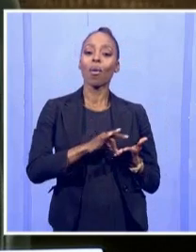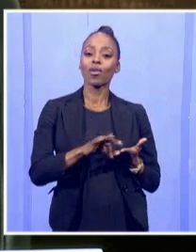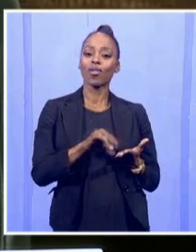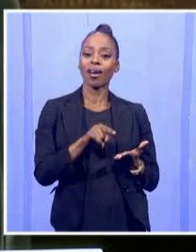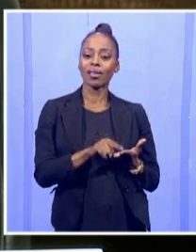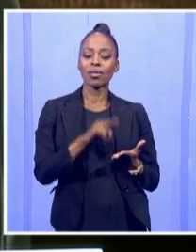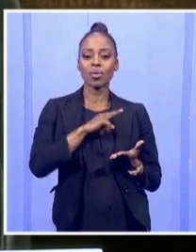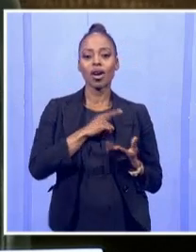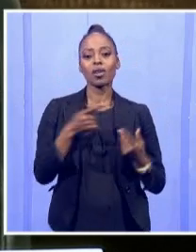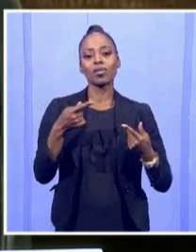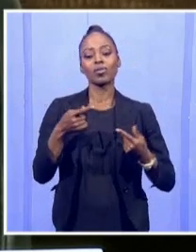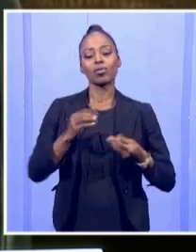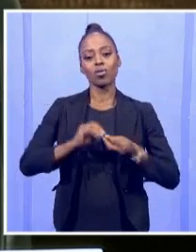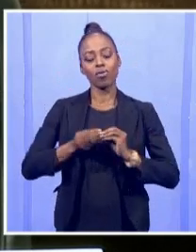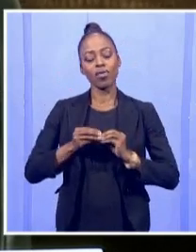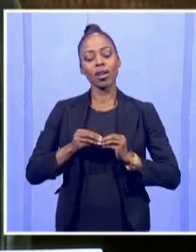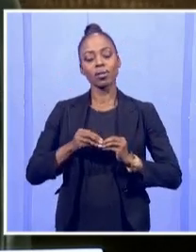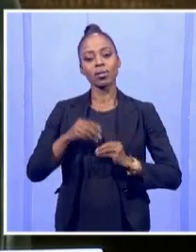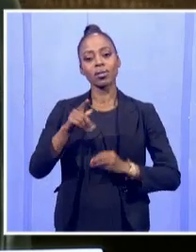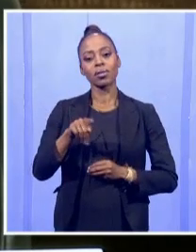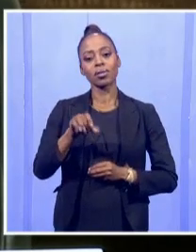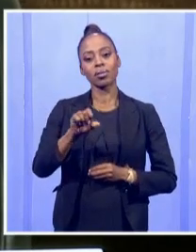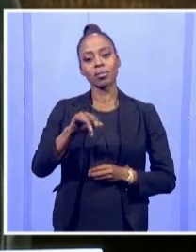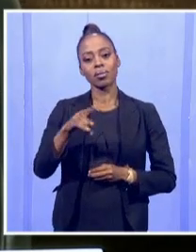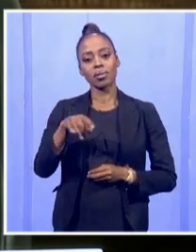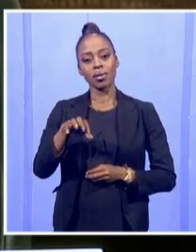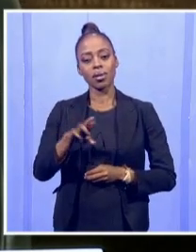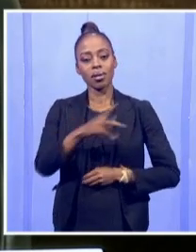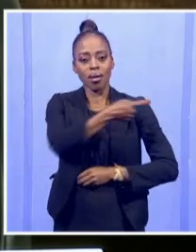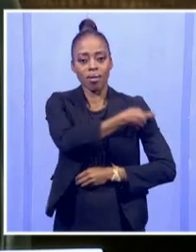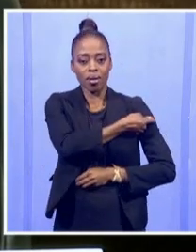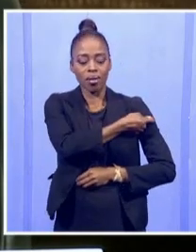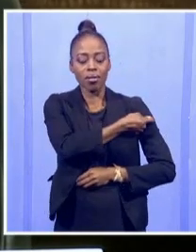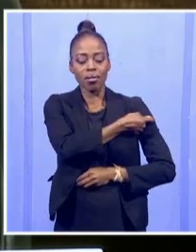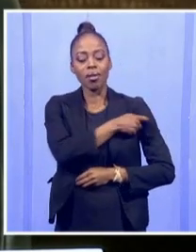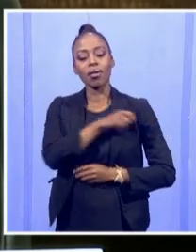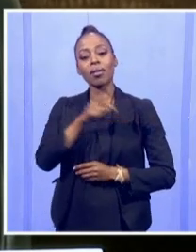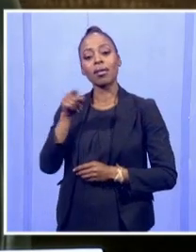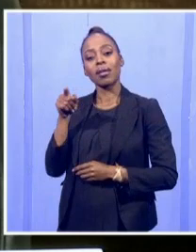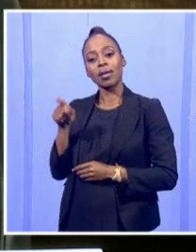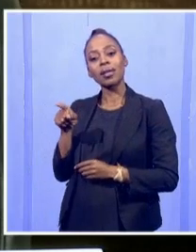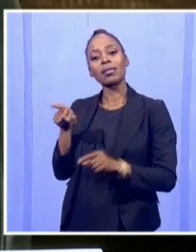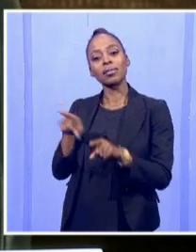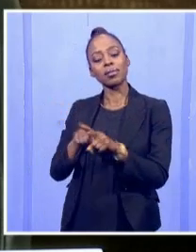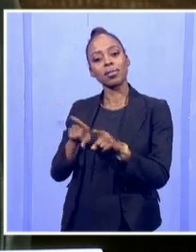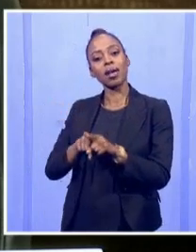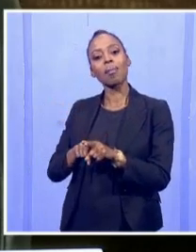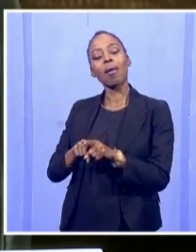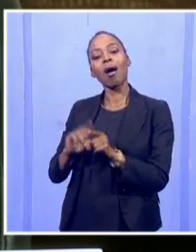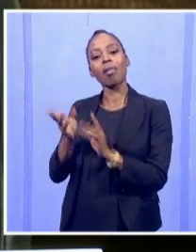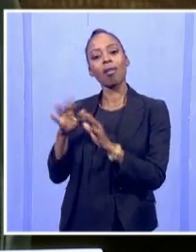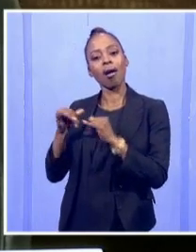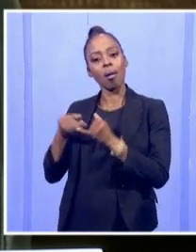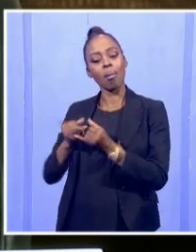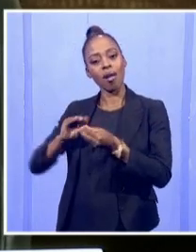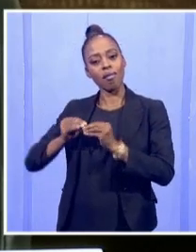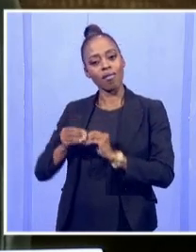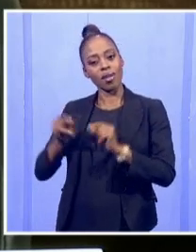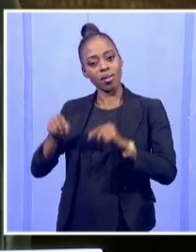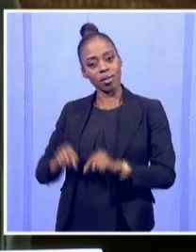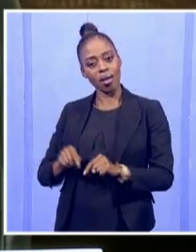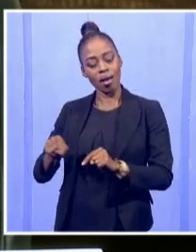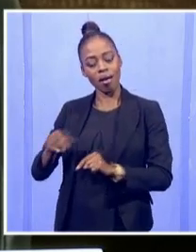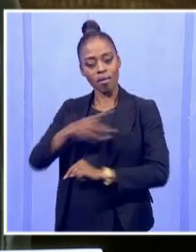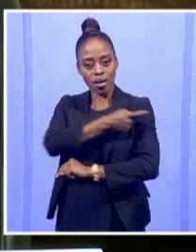the Pfizer vaccine, and Afrigen is developing an mRNA-based vaccine, while local firms have